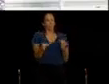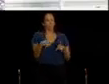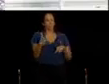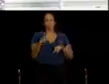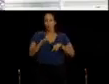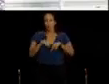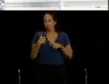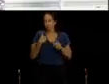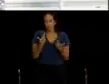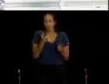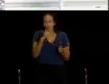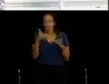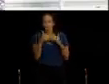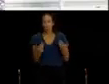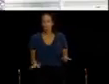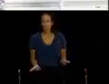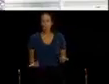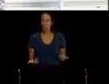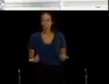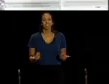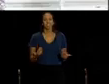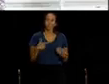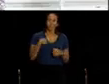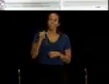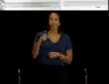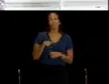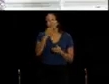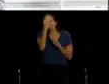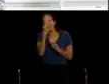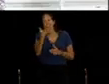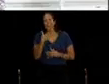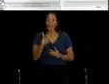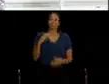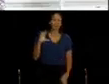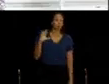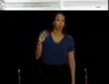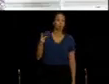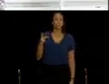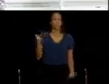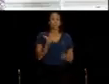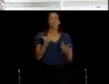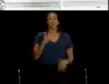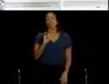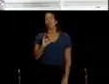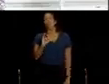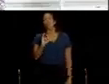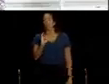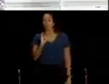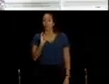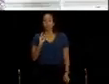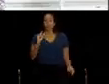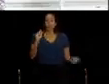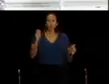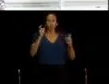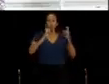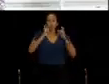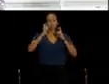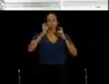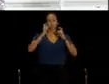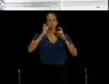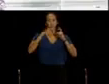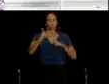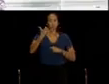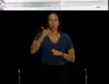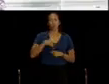the way, I'm disabled, I have cerebral palsy, everything would dry up. Nobody wanted to answer any more calls,